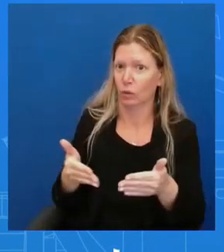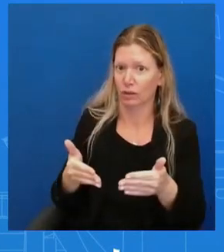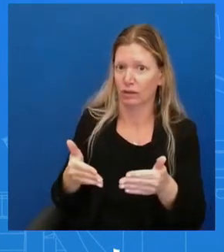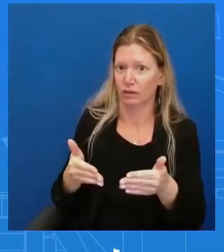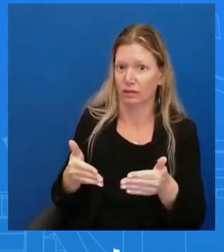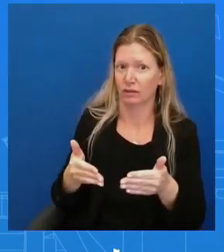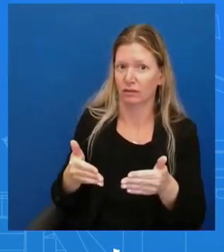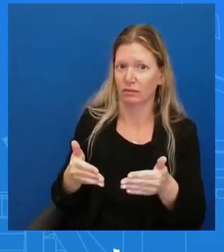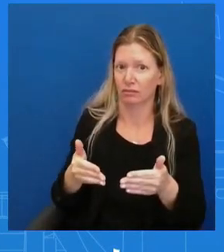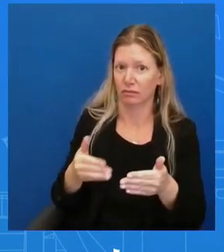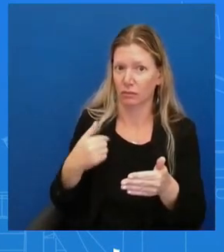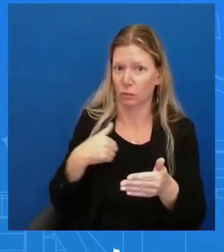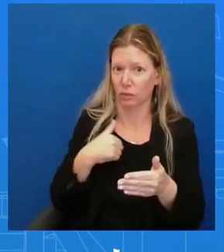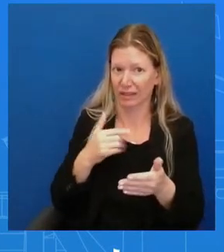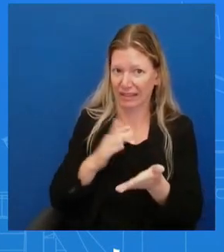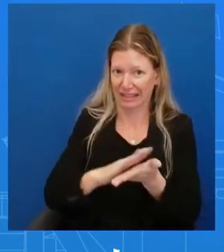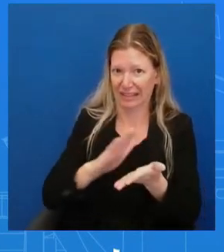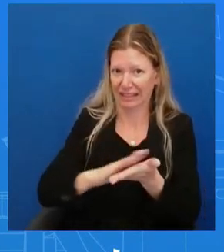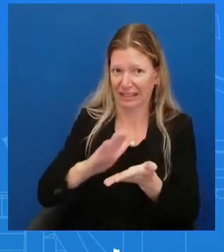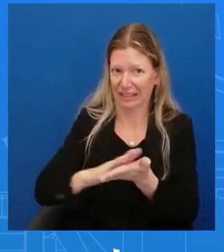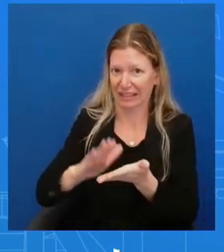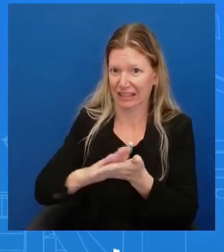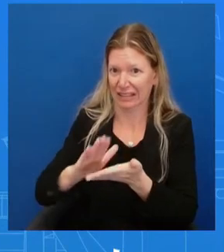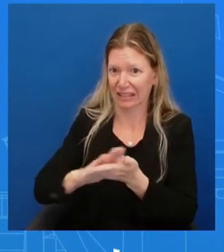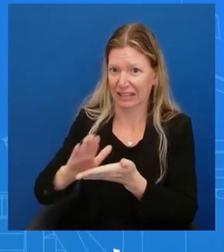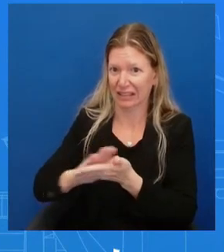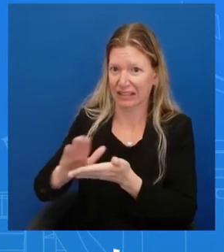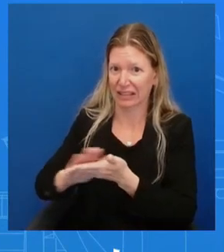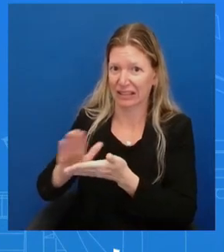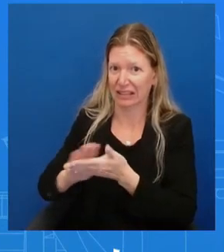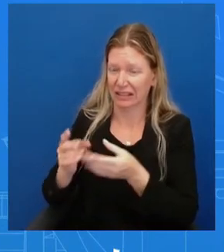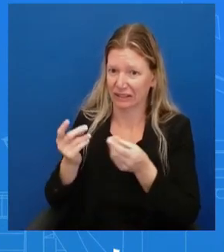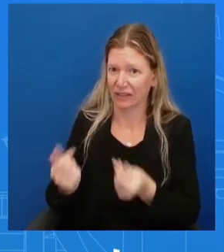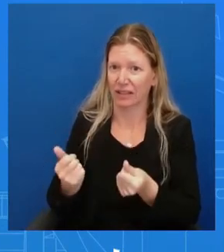a strategic way, in a smart way, and dealing with all the